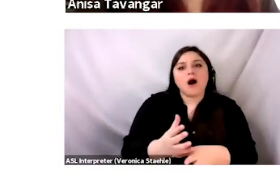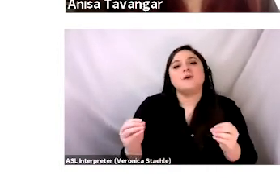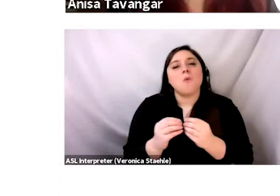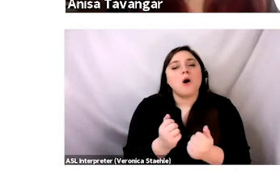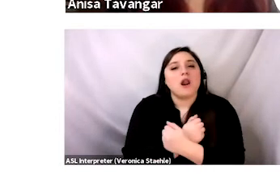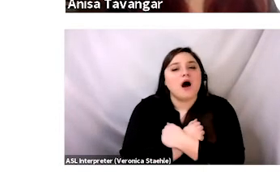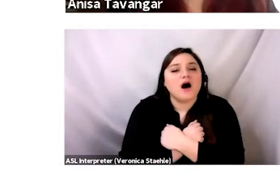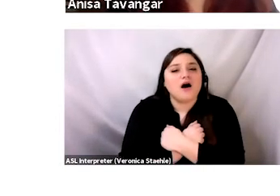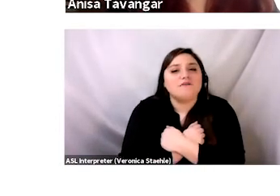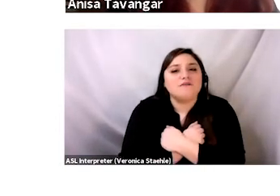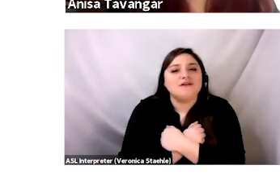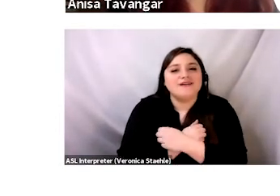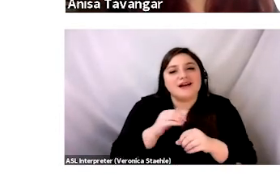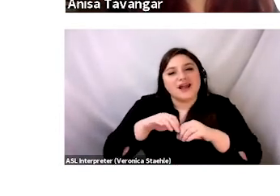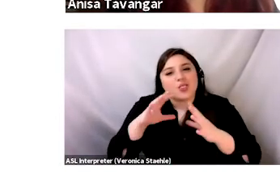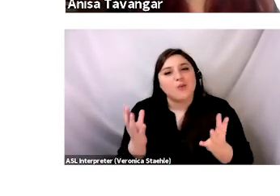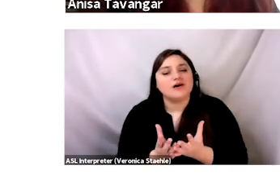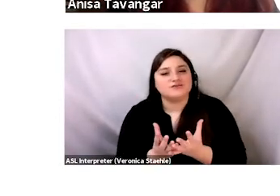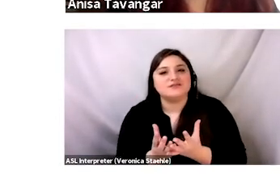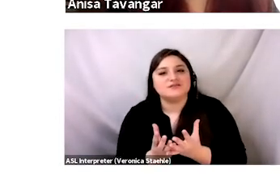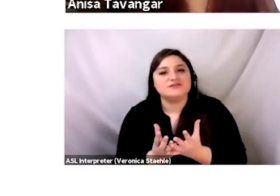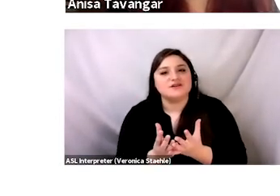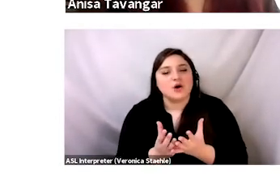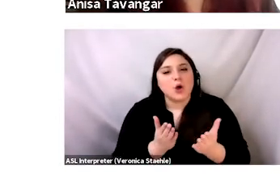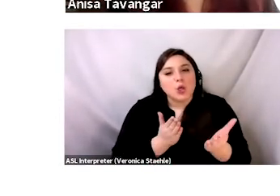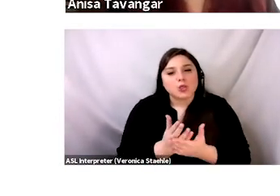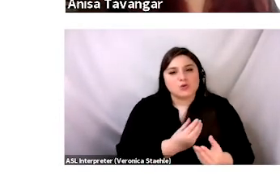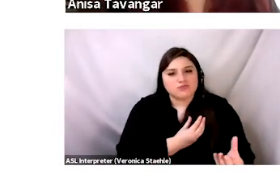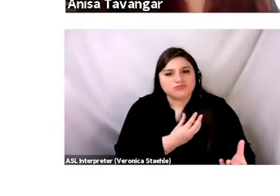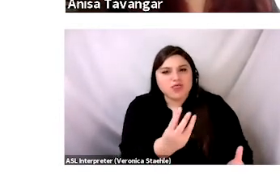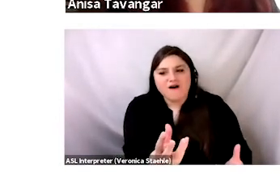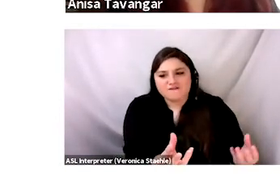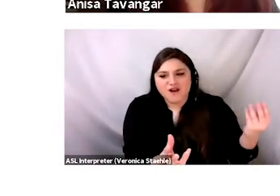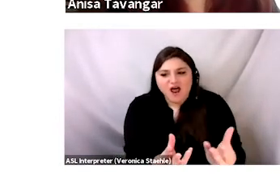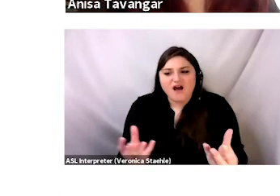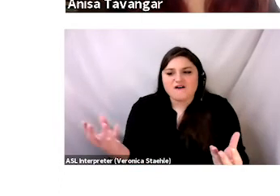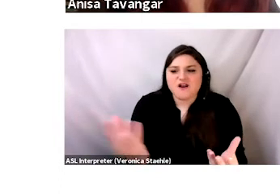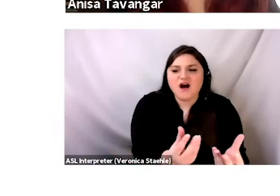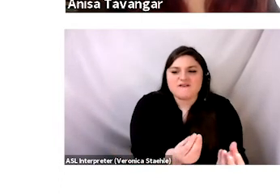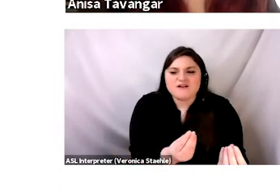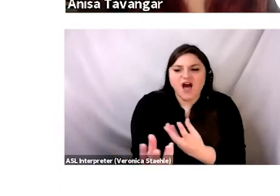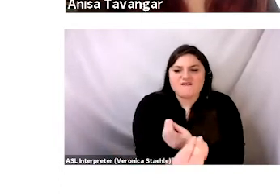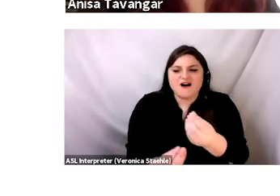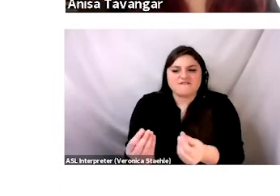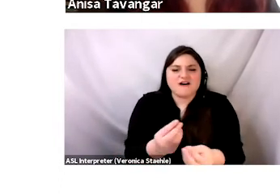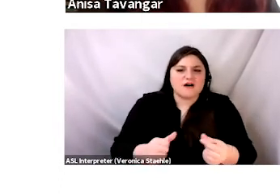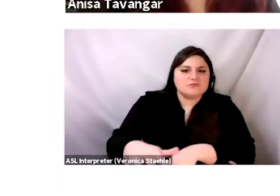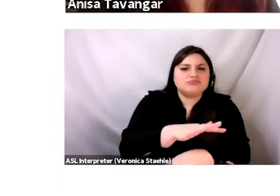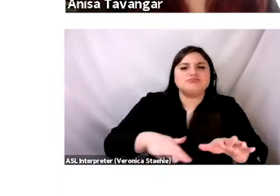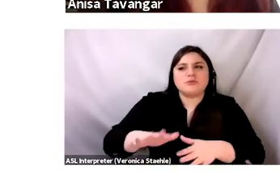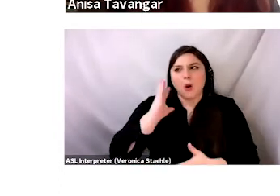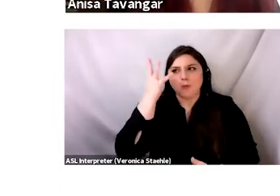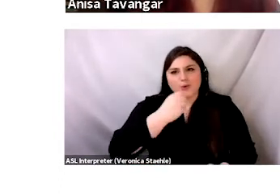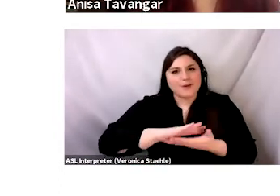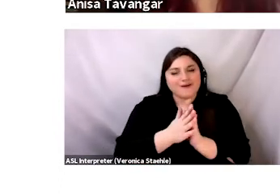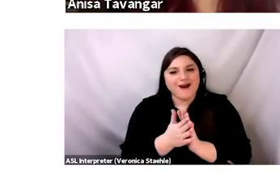are creating change. We are creating revolutionary change, as Bell Hooks said, sort of by turning to beauty as